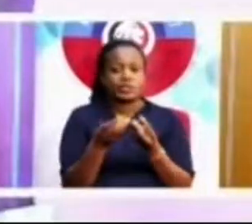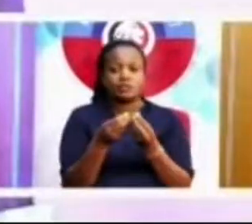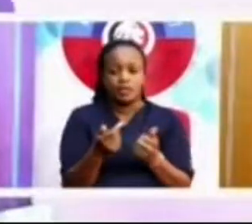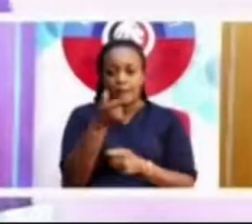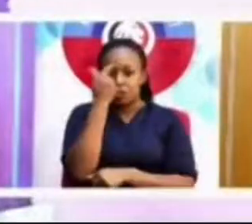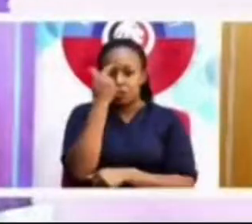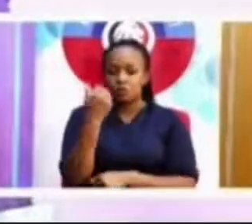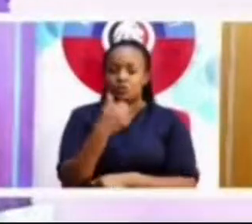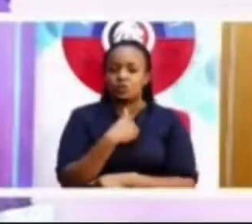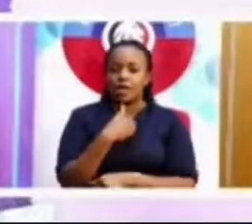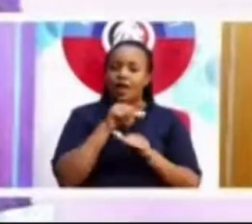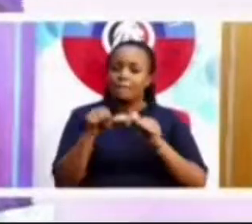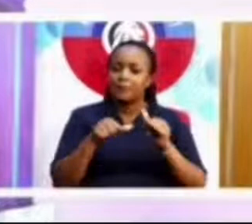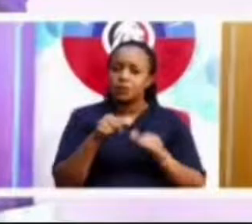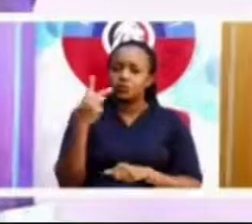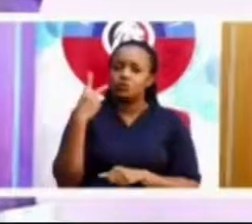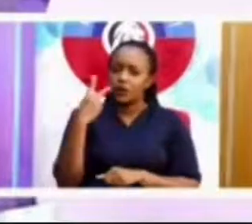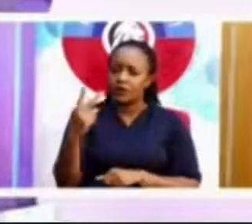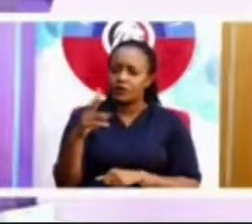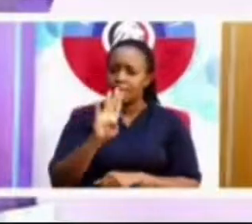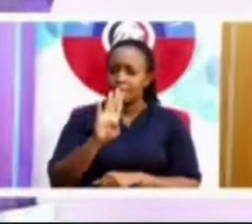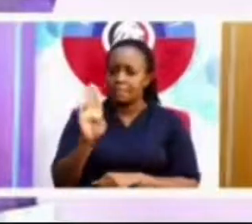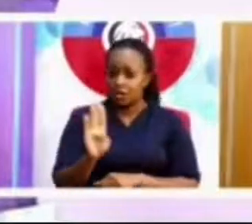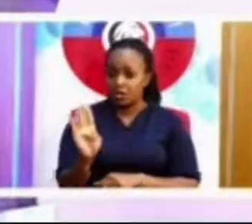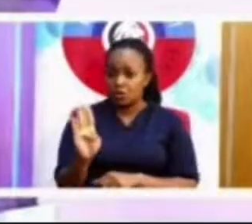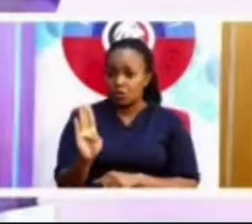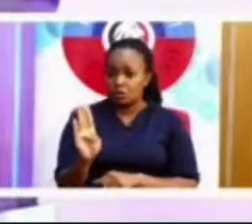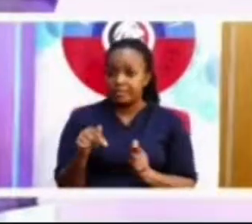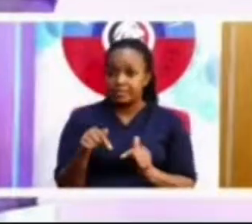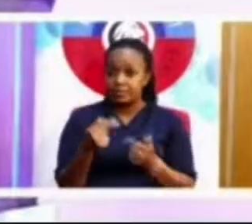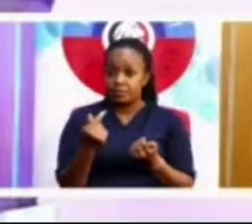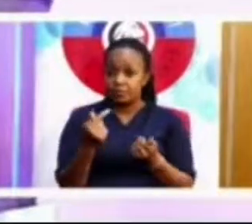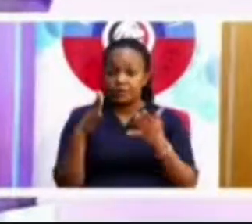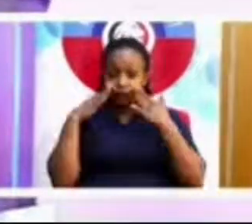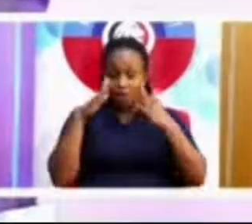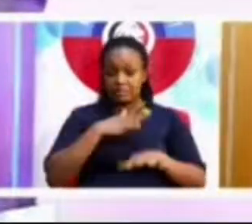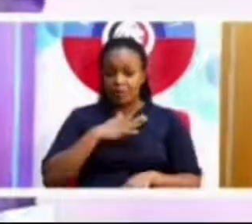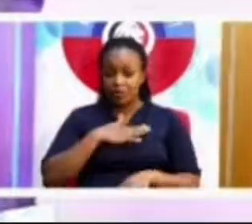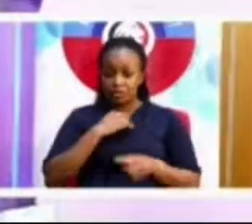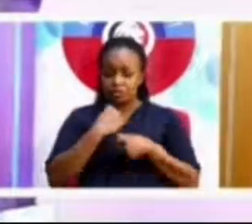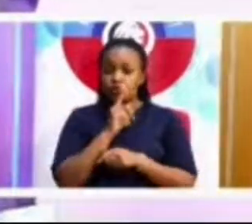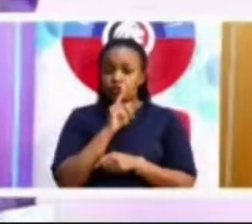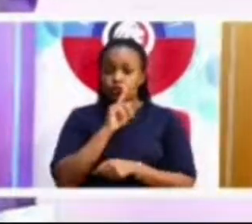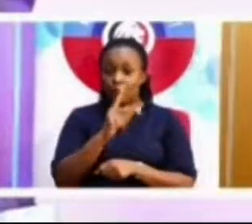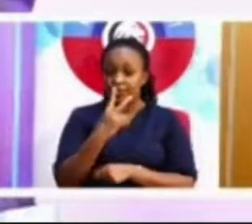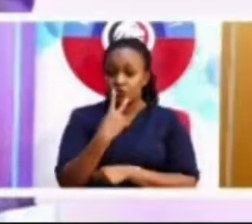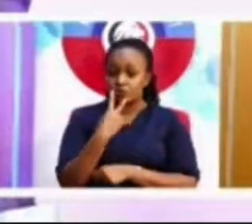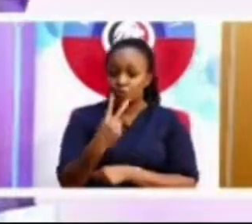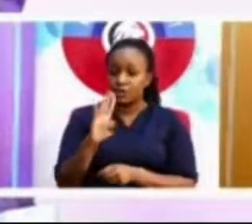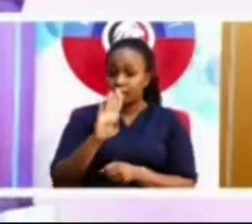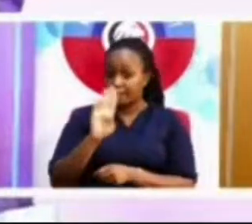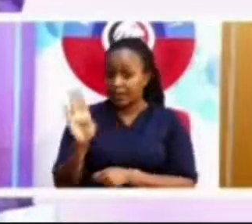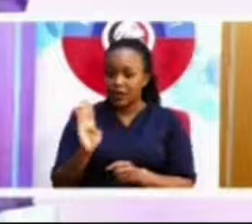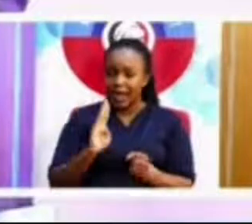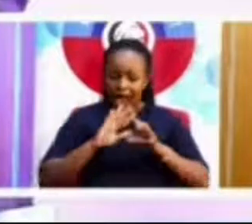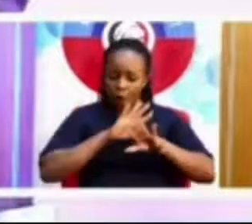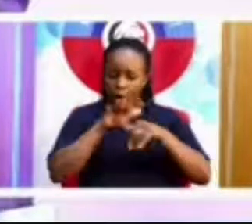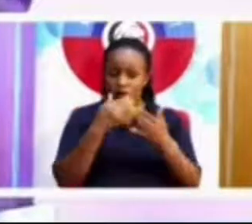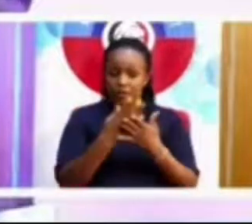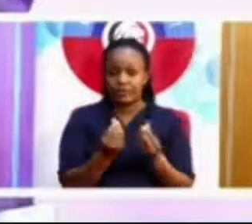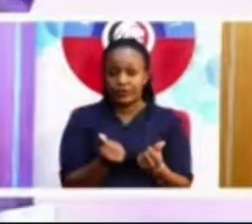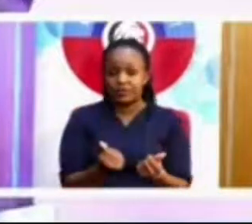in disputes. And our focus is to ensure those 200 billions tied up in disputes are resolved. And under